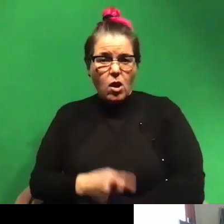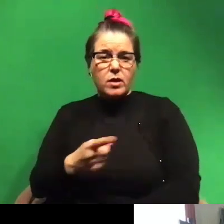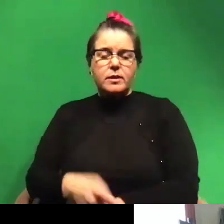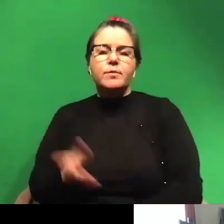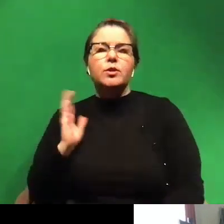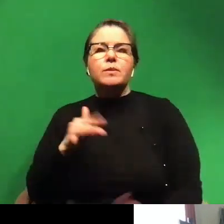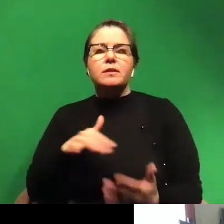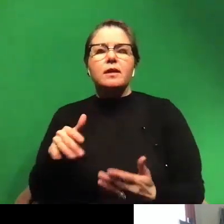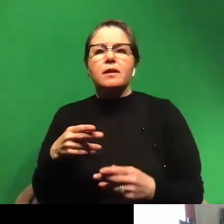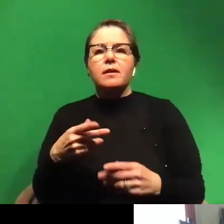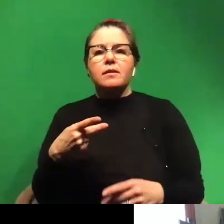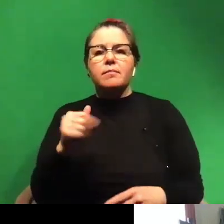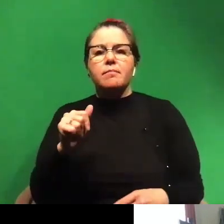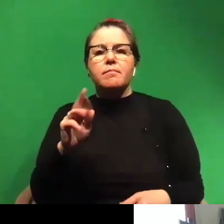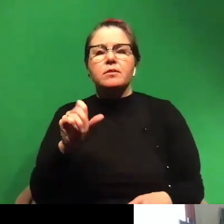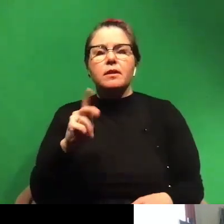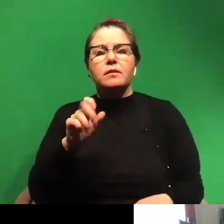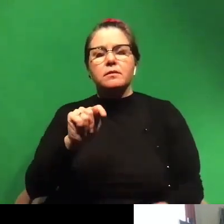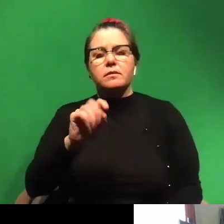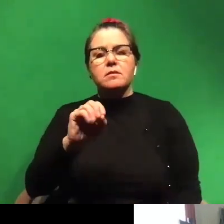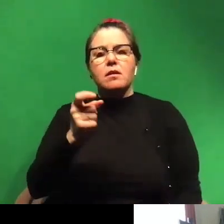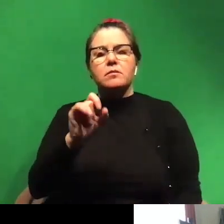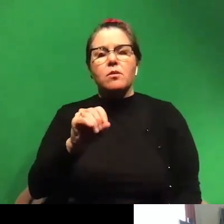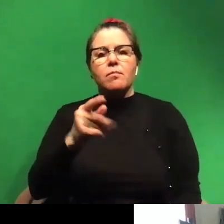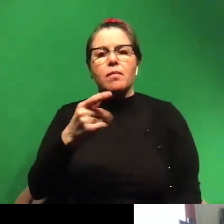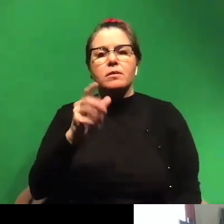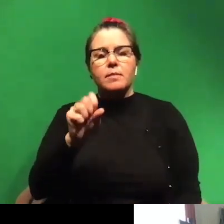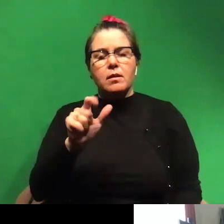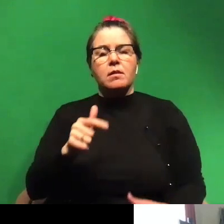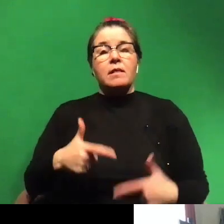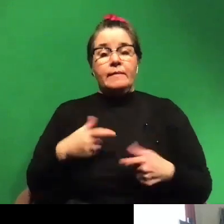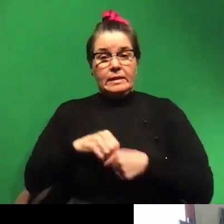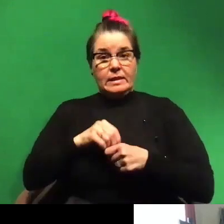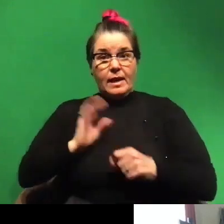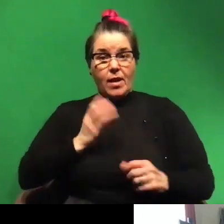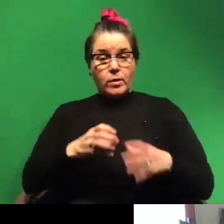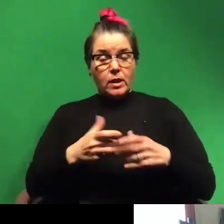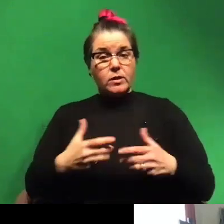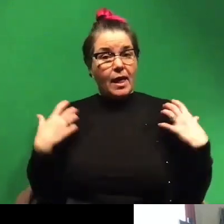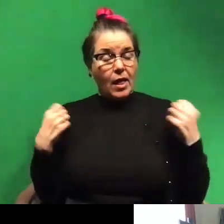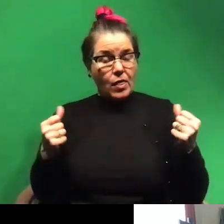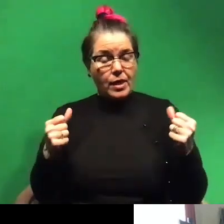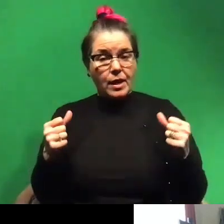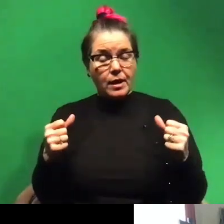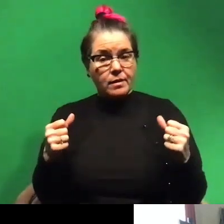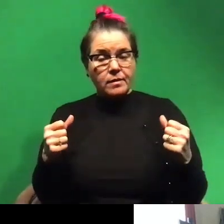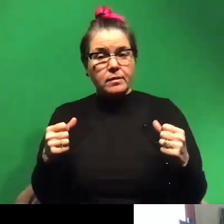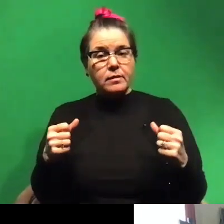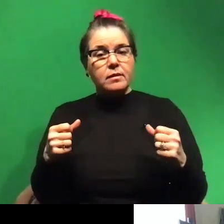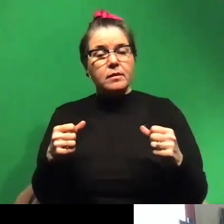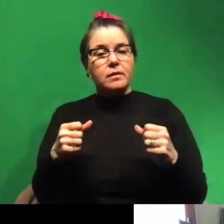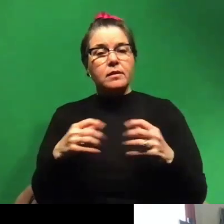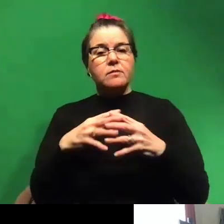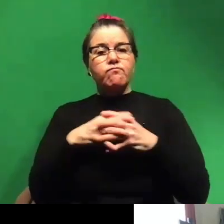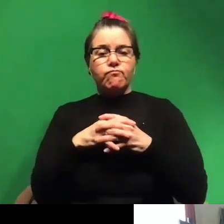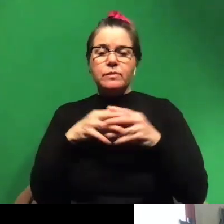this parasite called toxoplasma, and this parasite lives inside of our cells. And when we're healthy, it stays put and